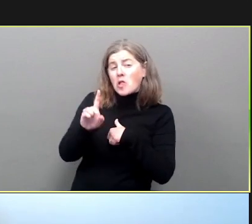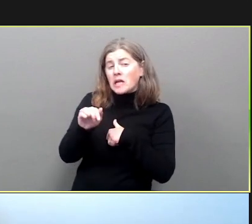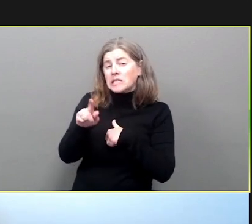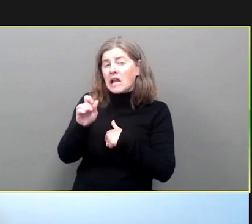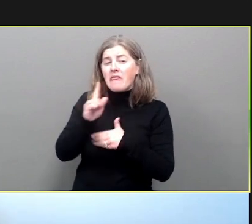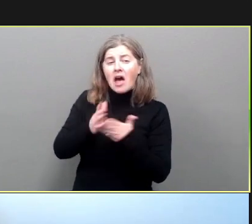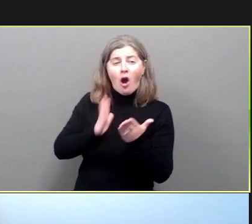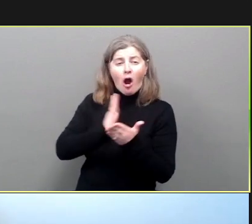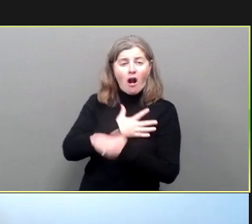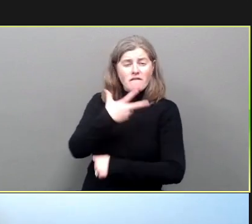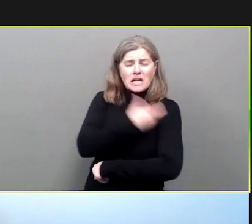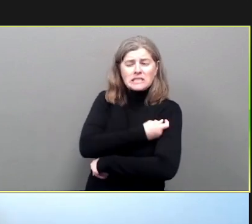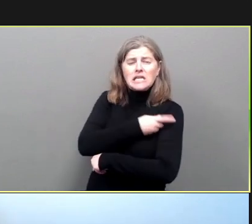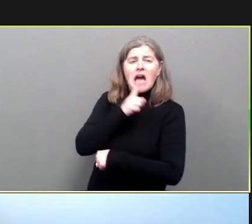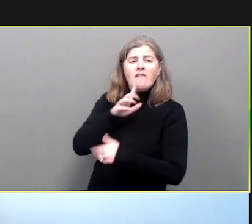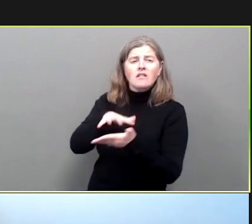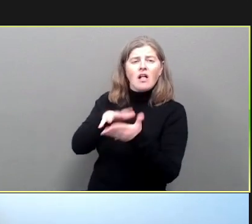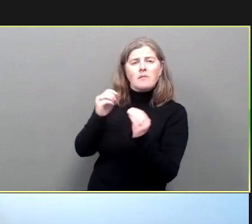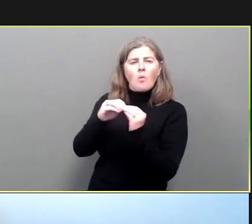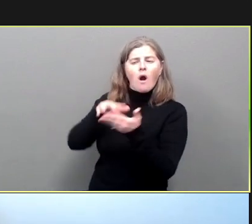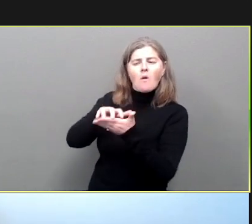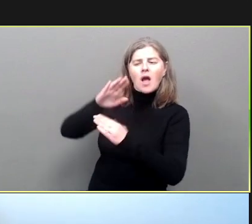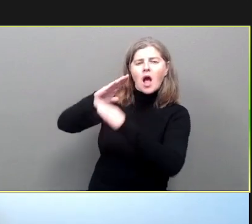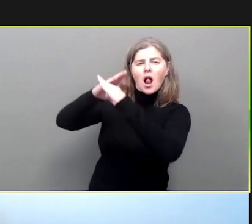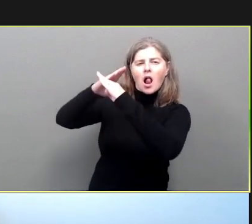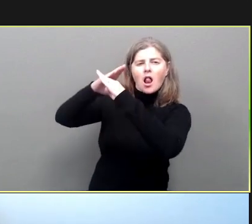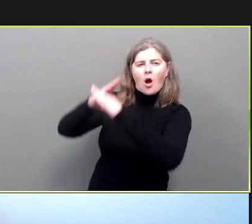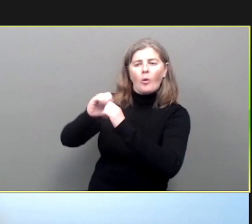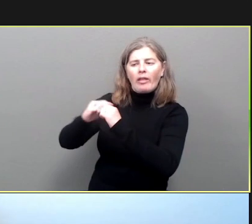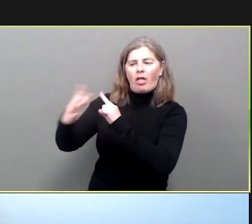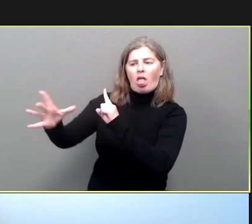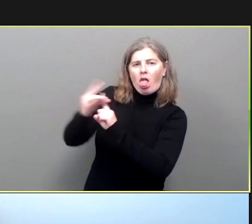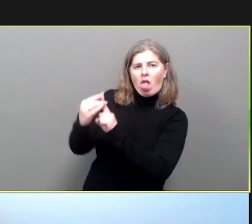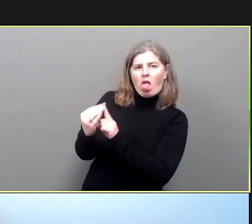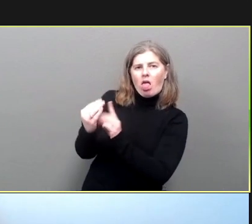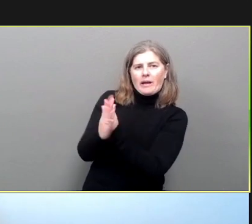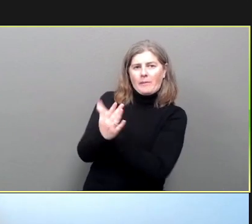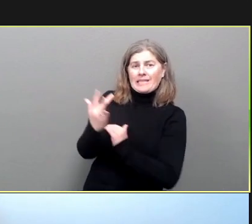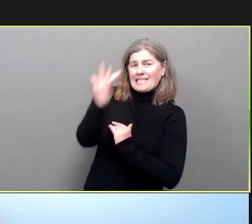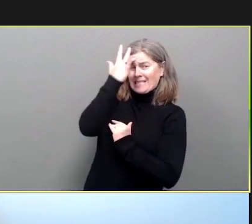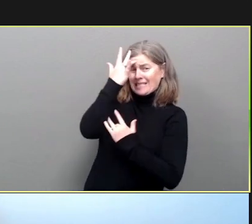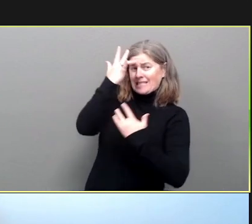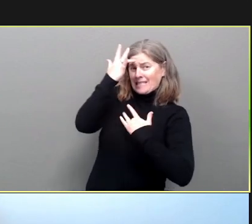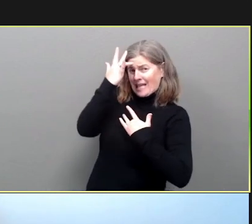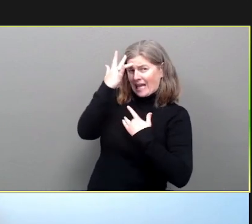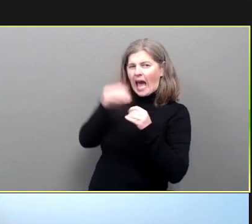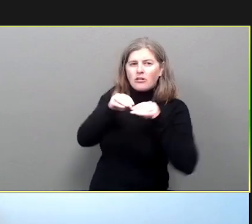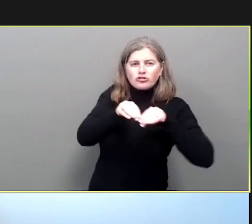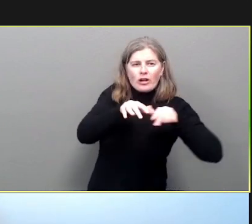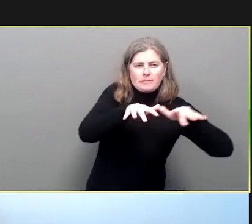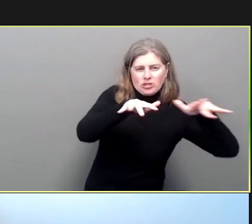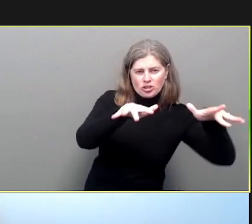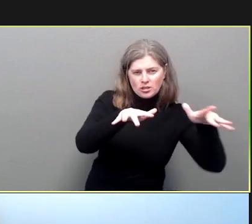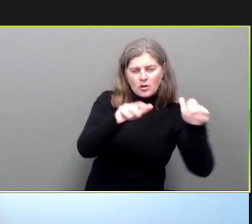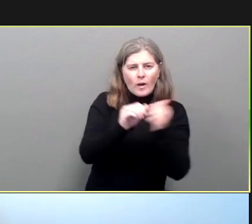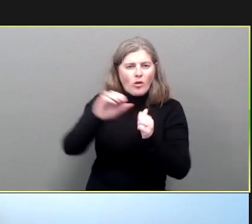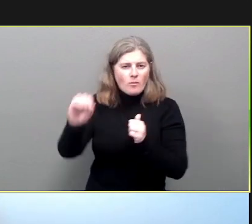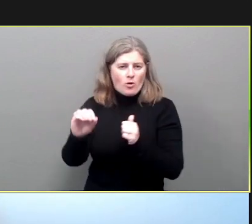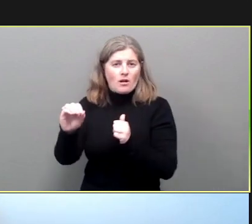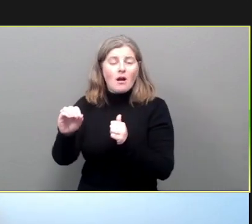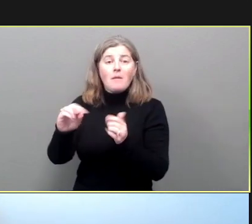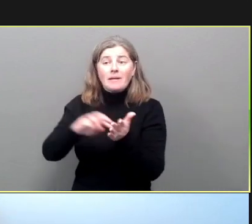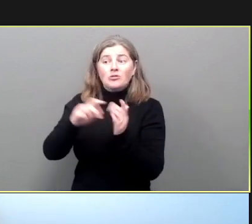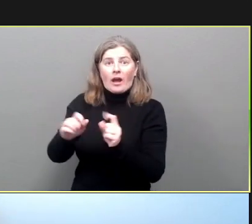effectiveness against infection and transmission associated with Omicron, as well as an increased risk of